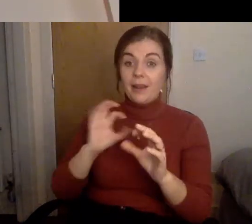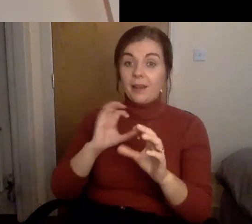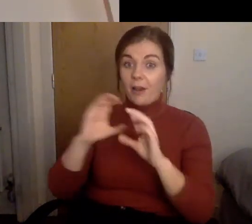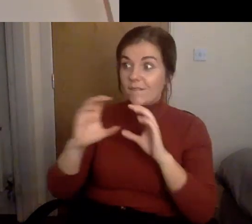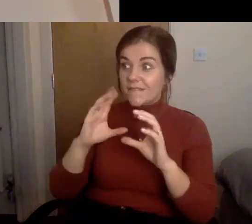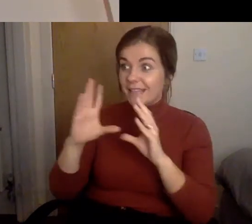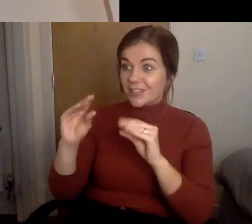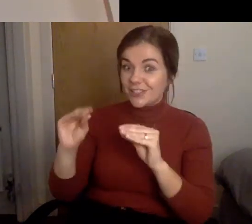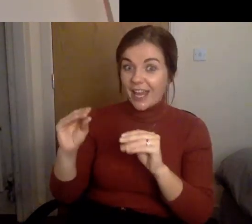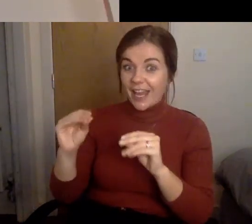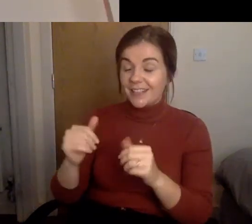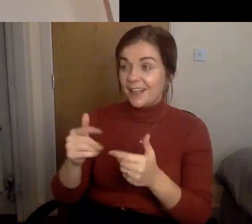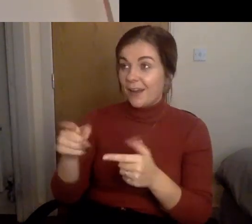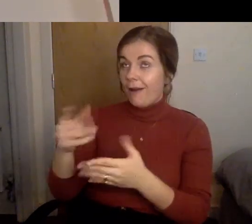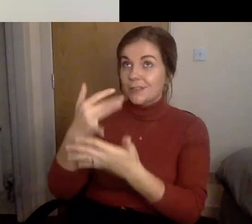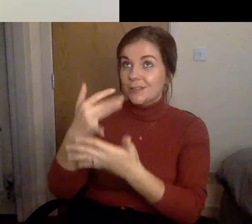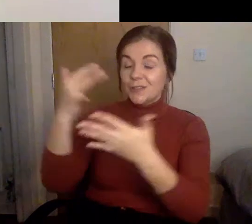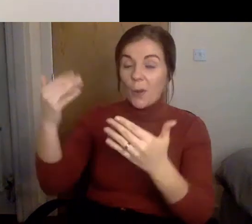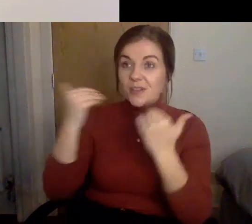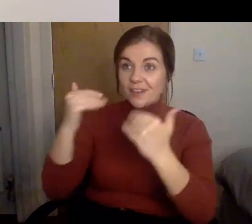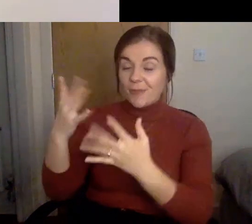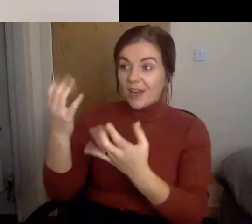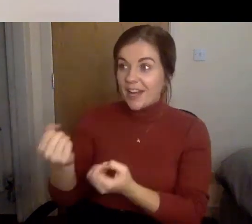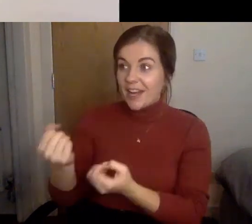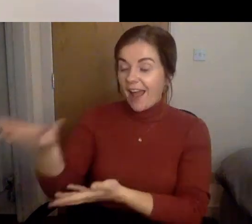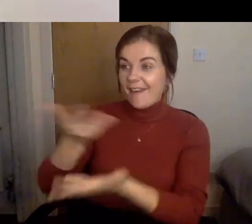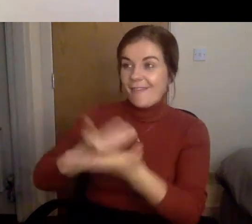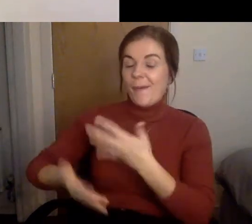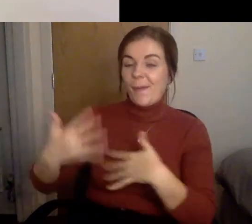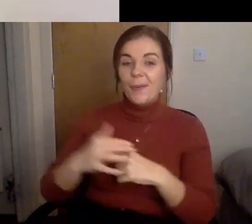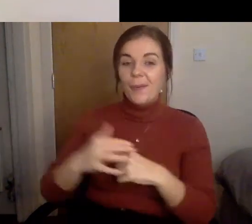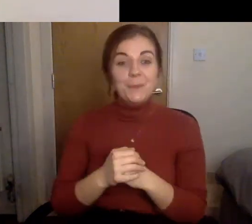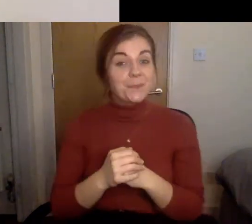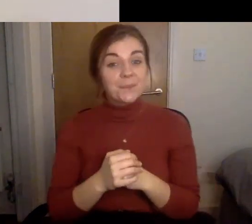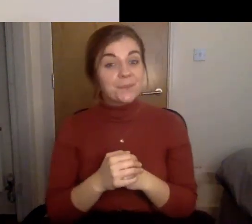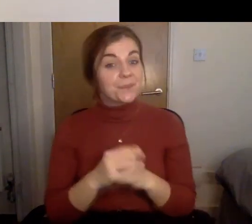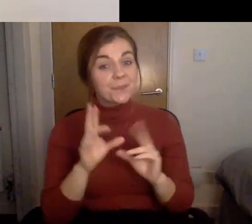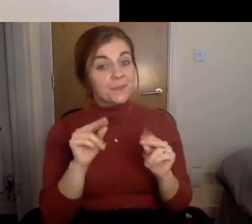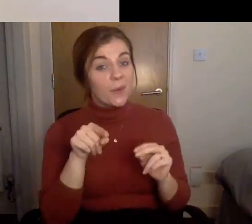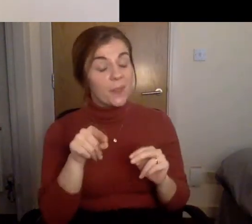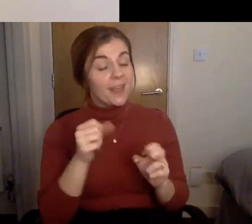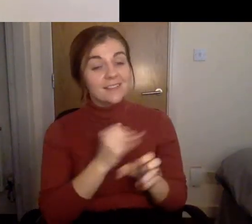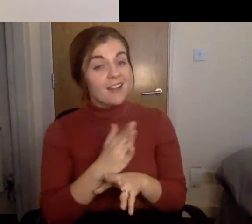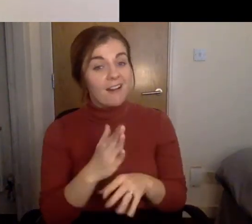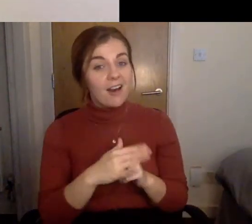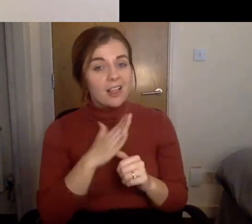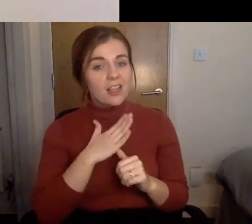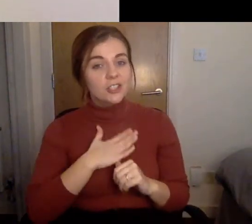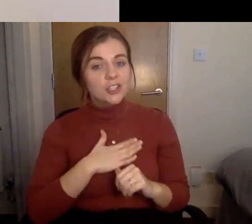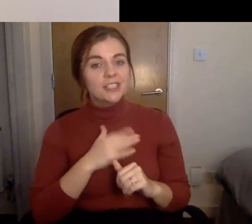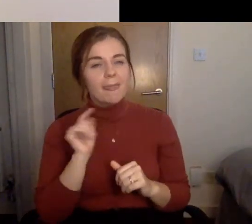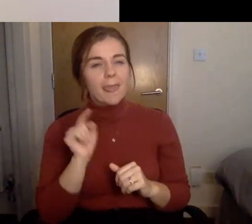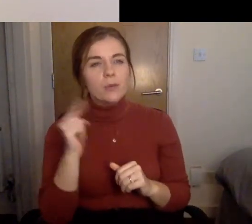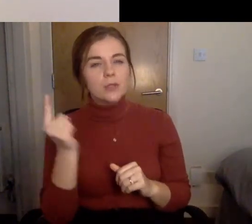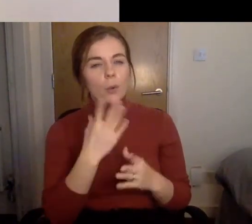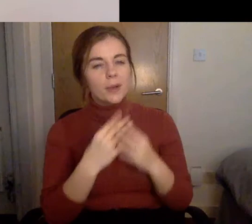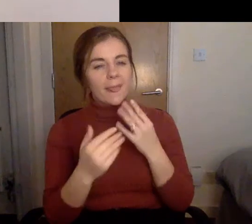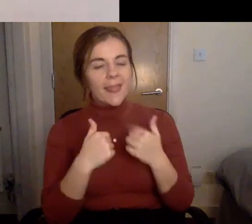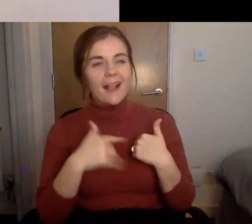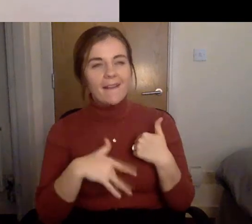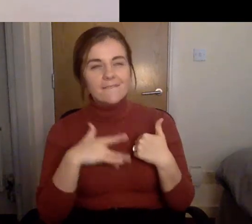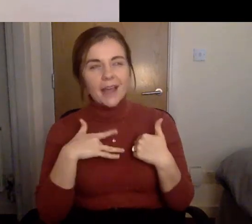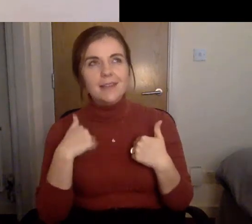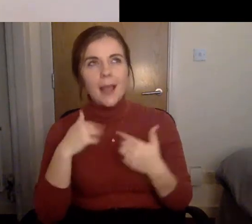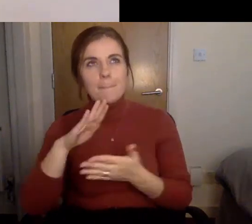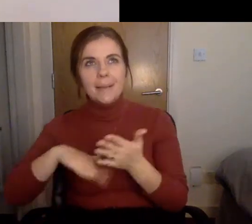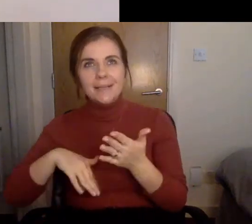You're just a wealth of information, really, to be honest with you. No, that's it. Just I suppose just that was the only thing that I felt I'd left out,